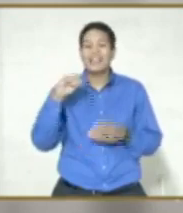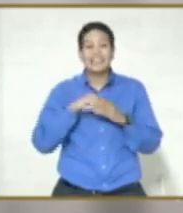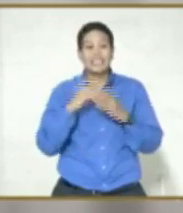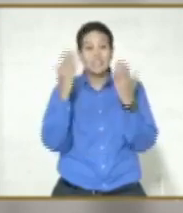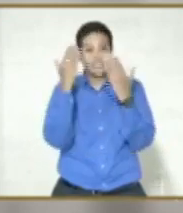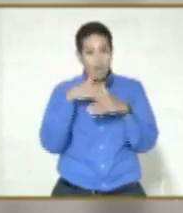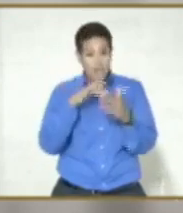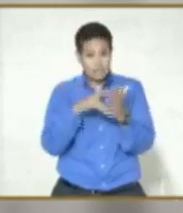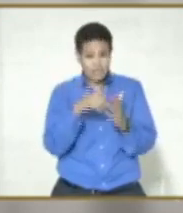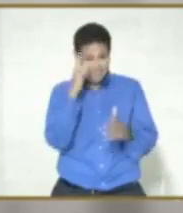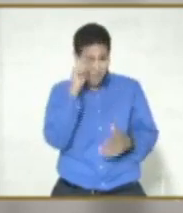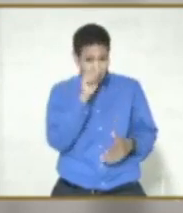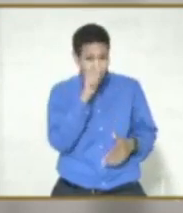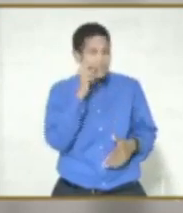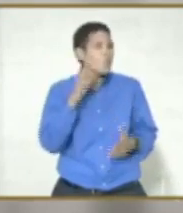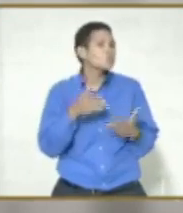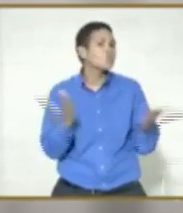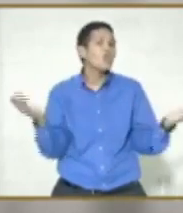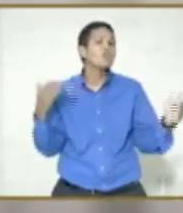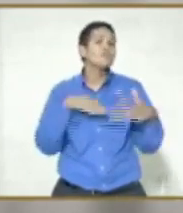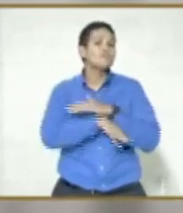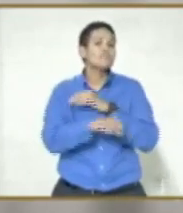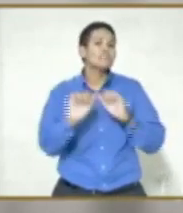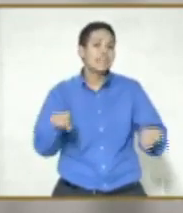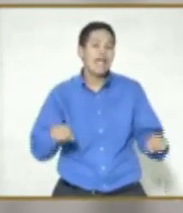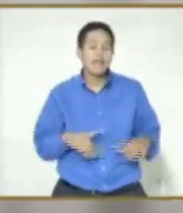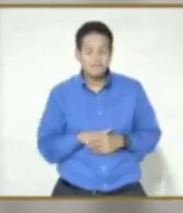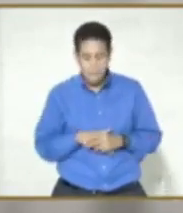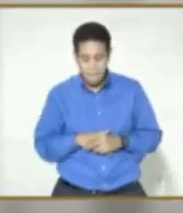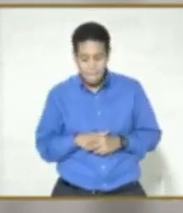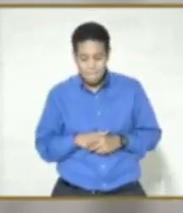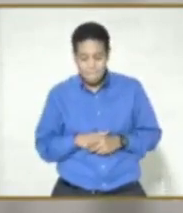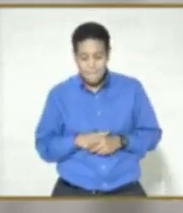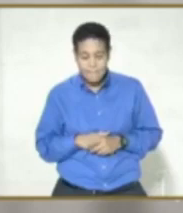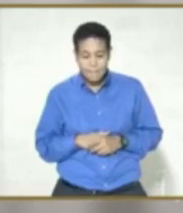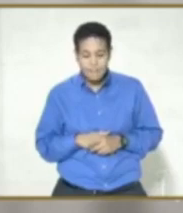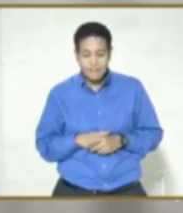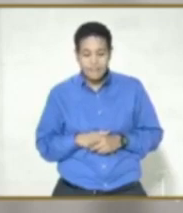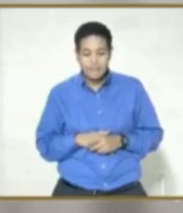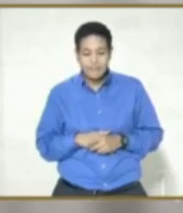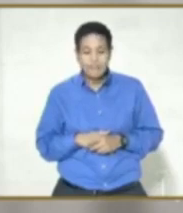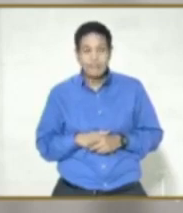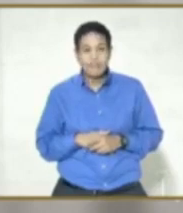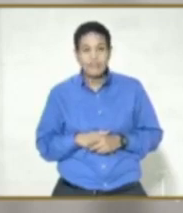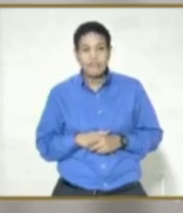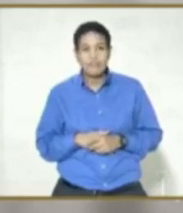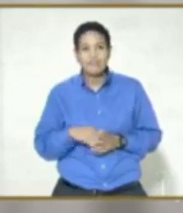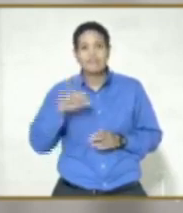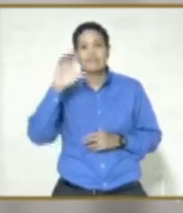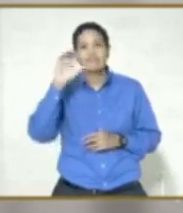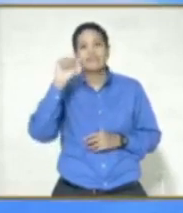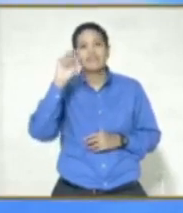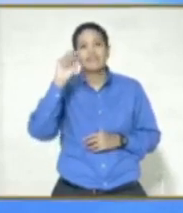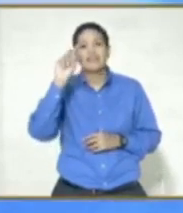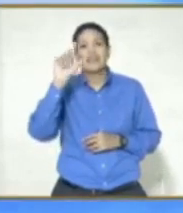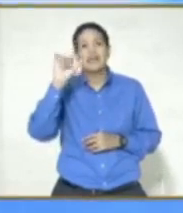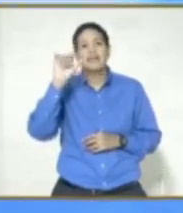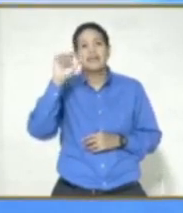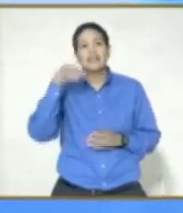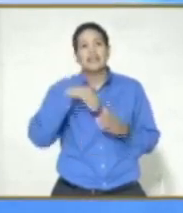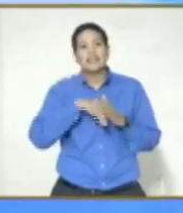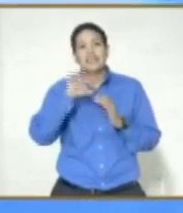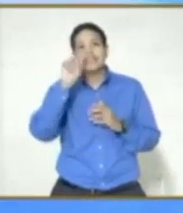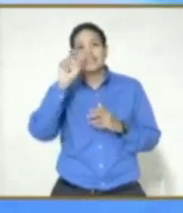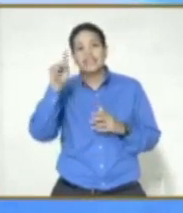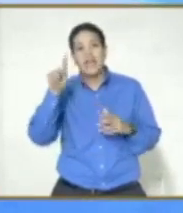important question, Mayor Mitchell. Candle in the Dark is a public place. It started by Dr. Art Reed and is now being run